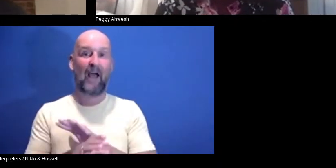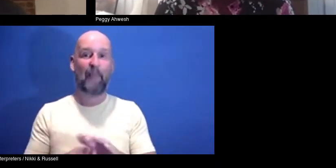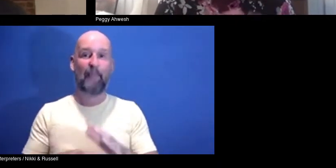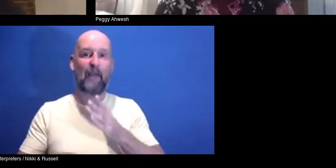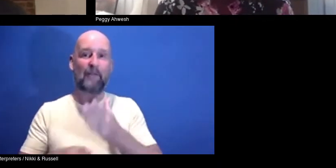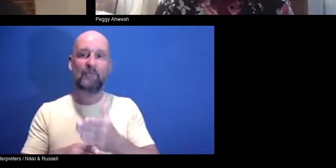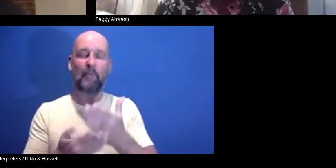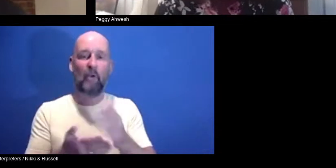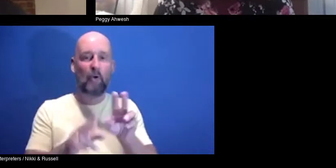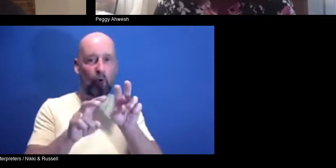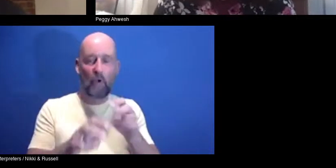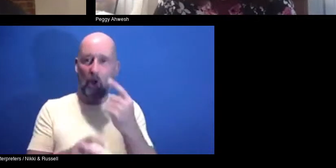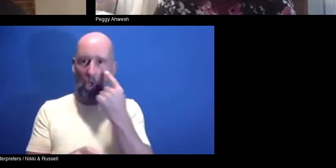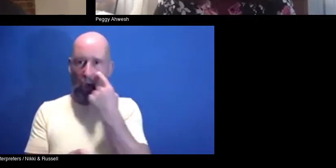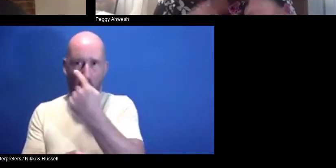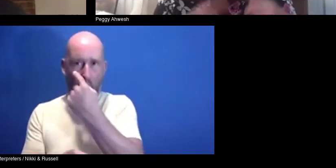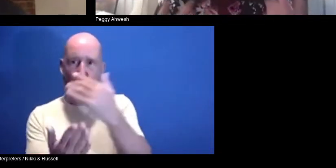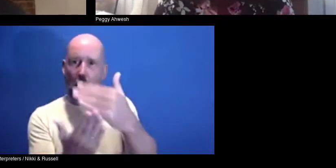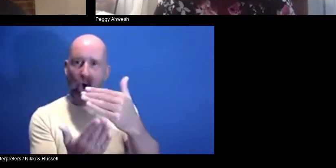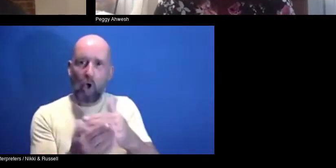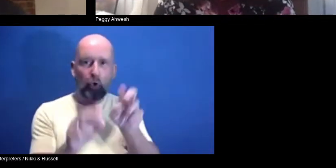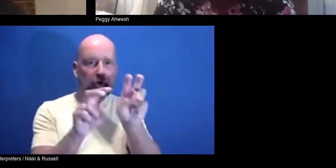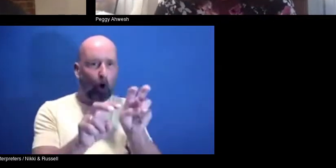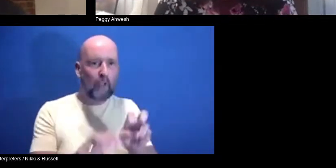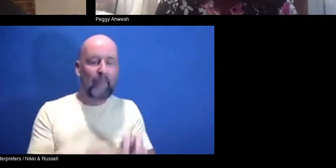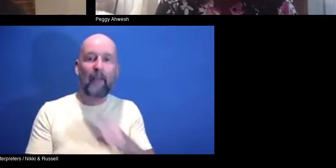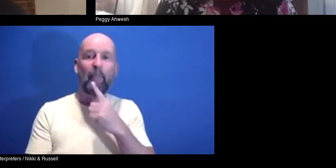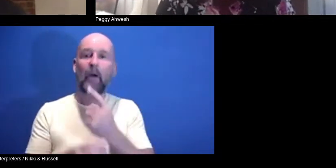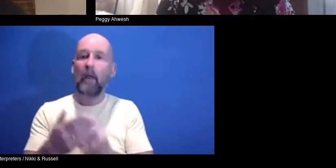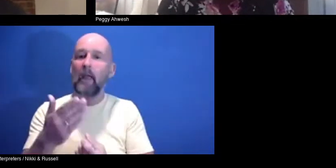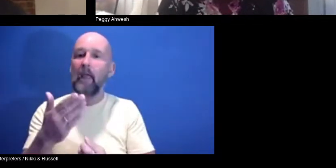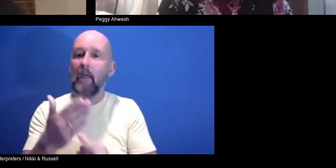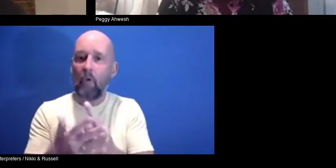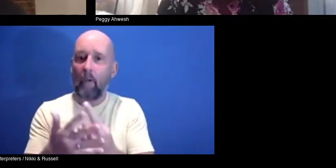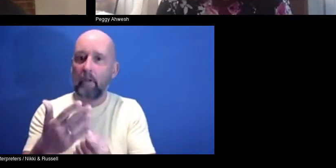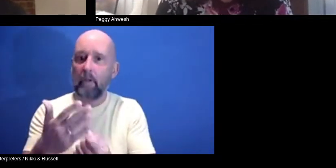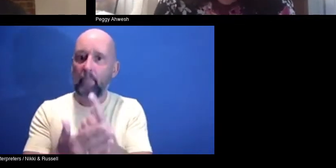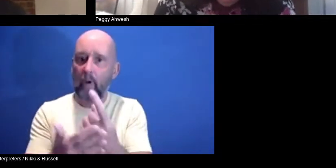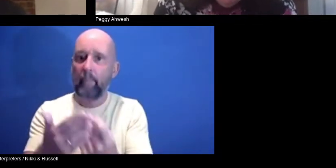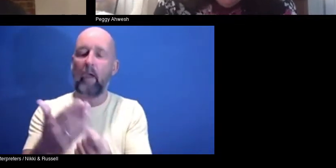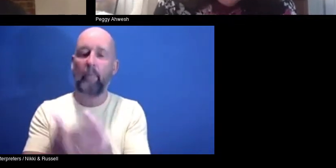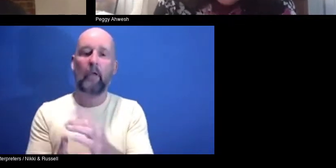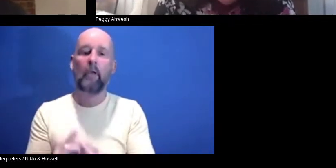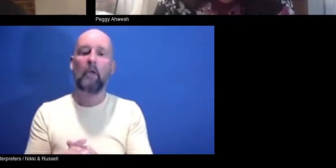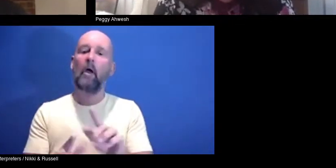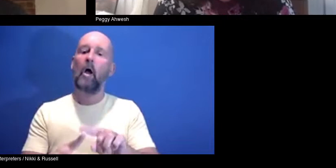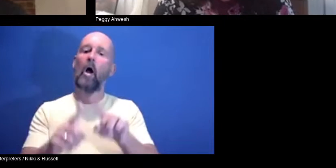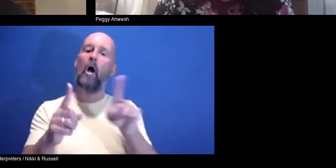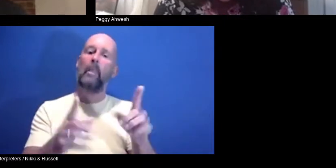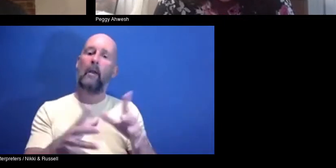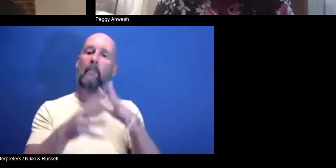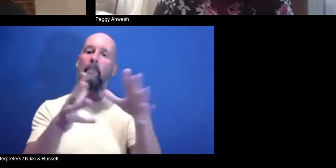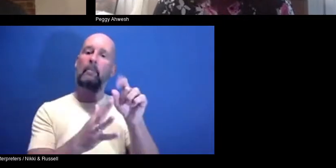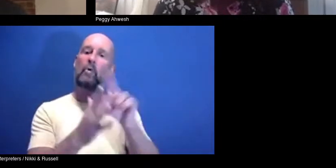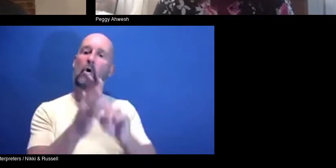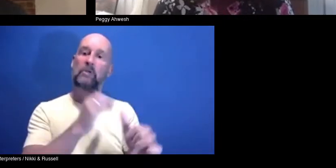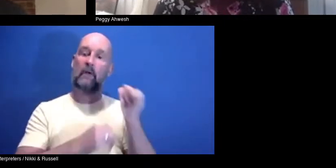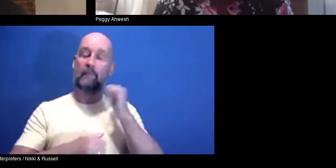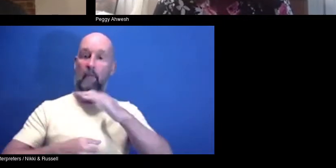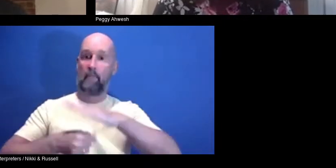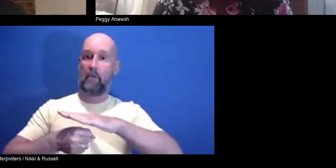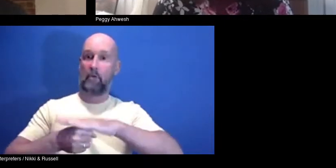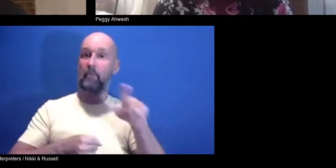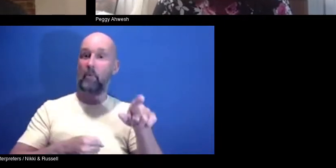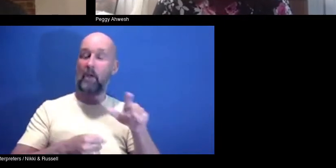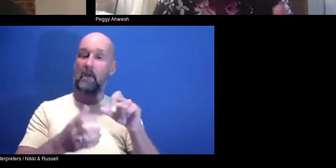obviously, but it kind of erupts in certain ways psychically. And the other big project I did during the Trump years was in